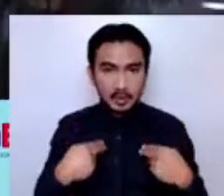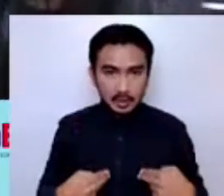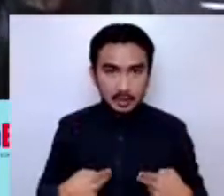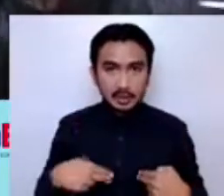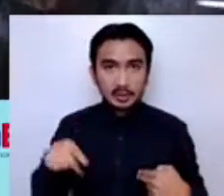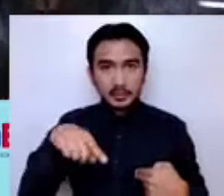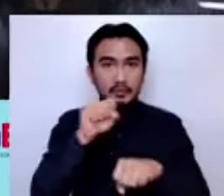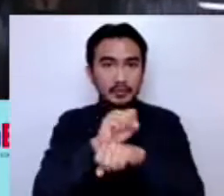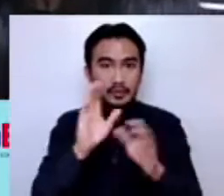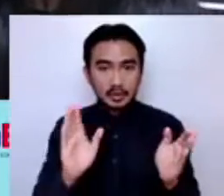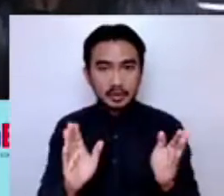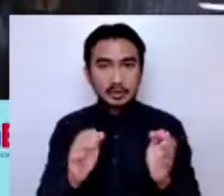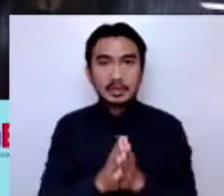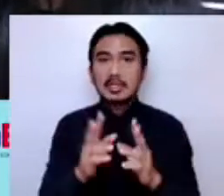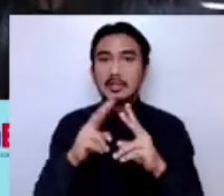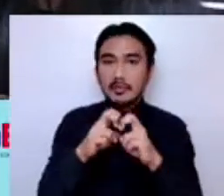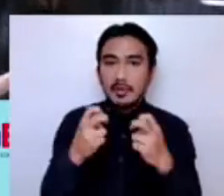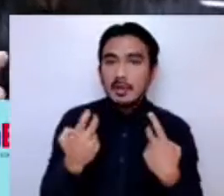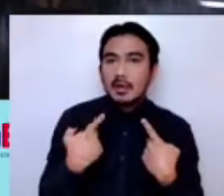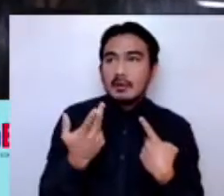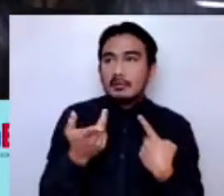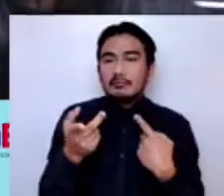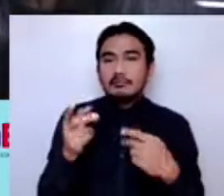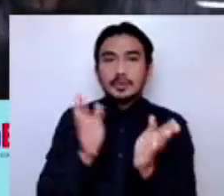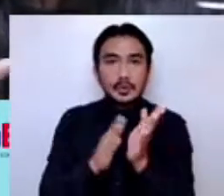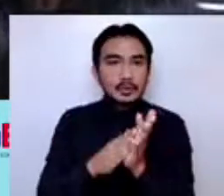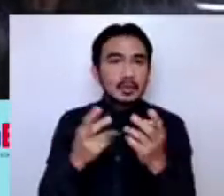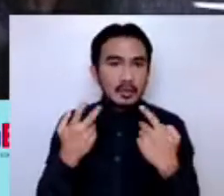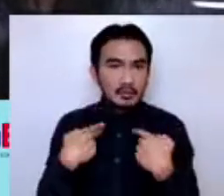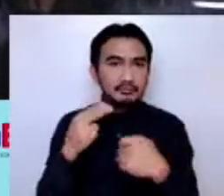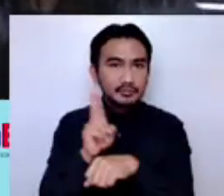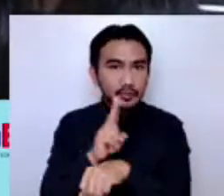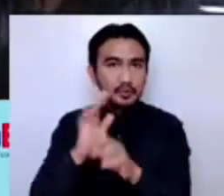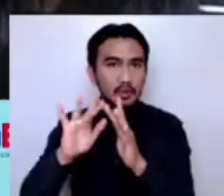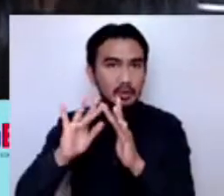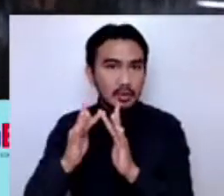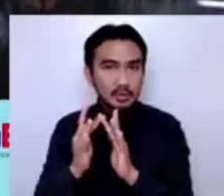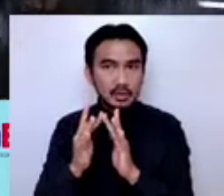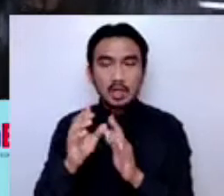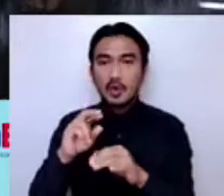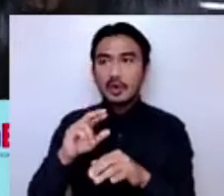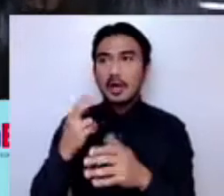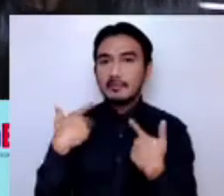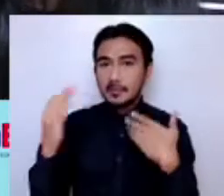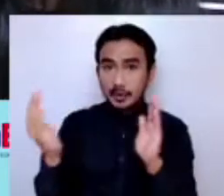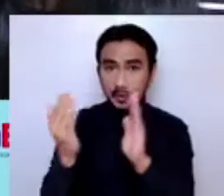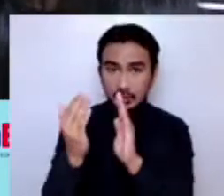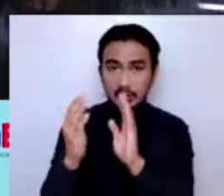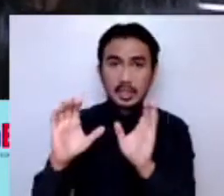if your school is authorized to conduct online on-site classes,